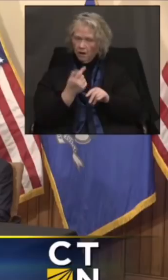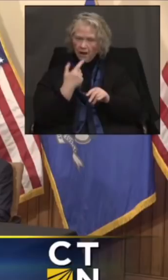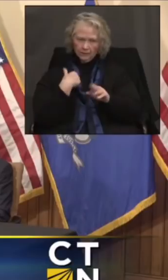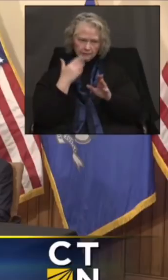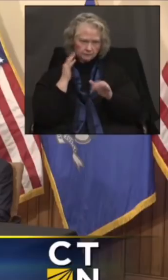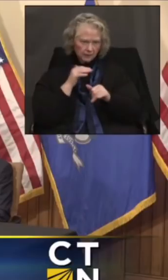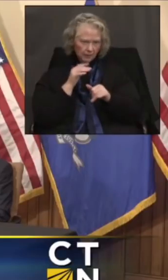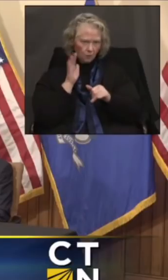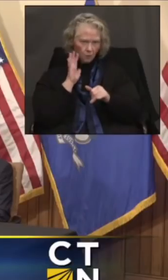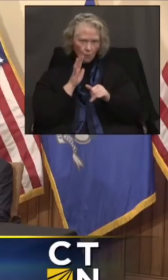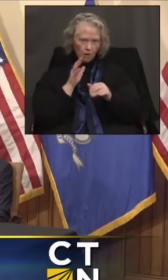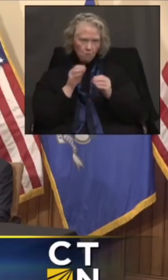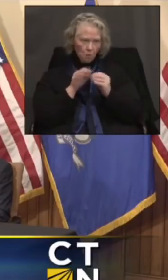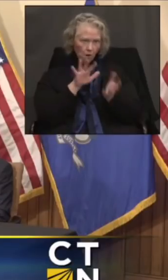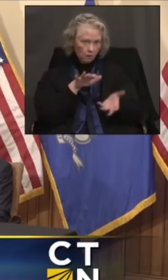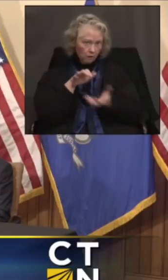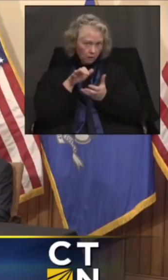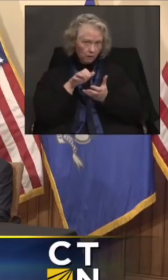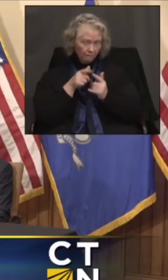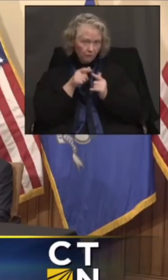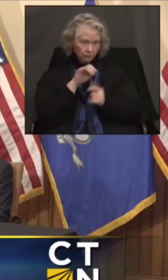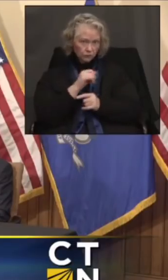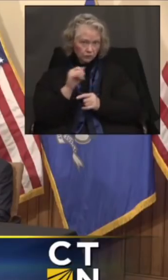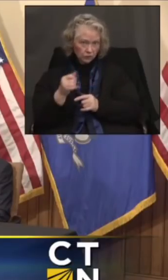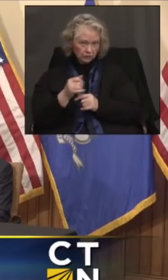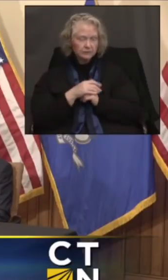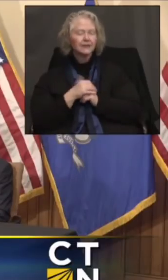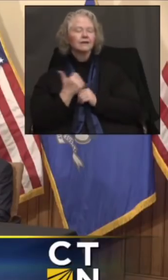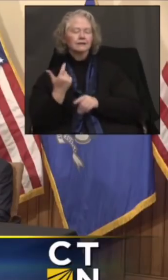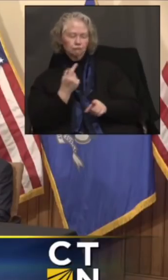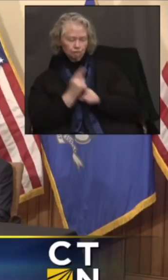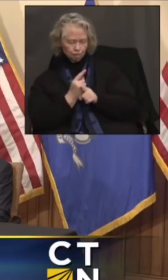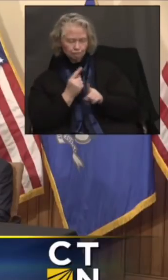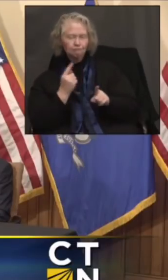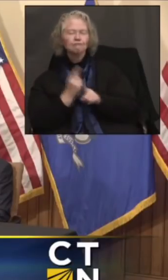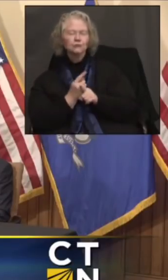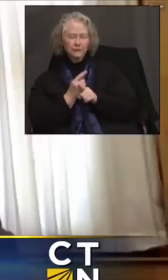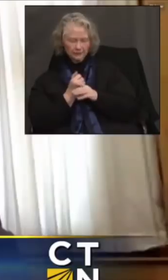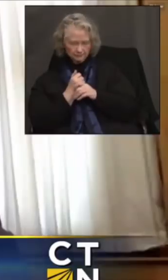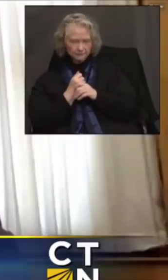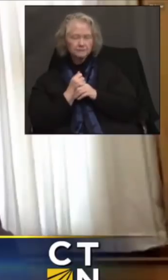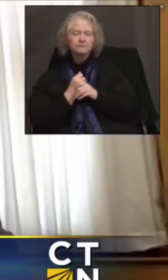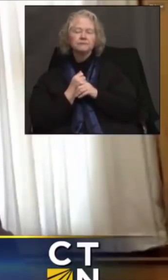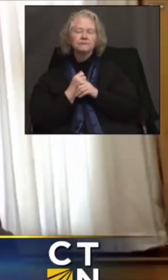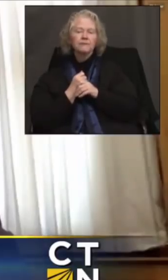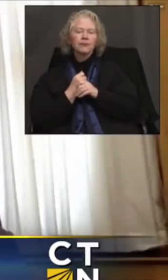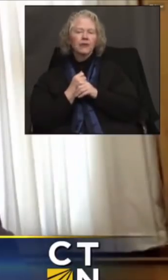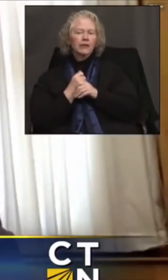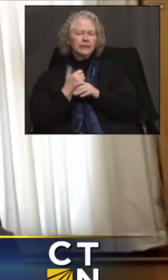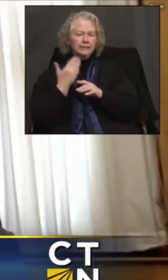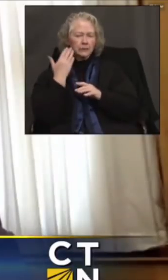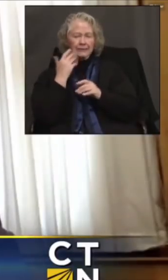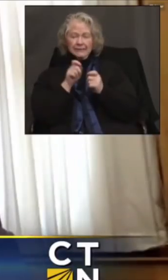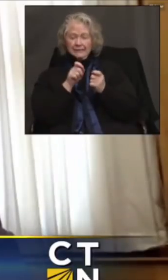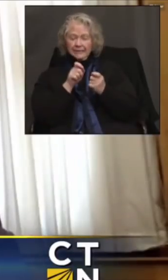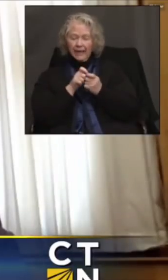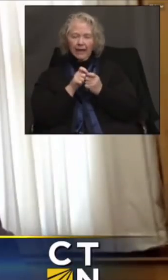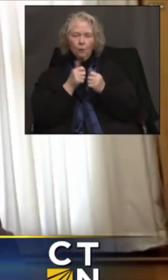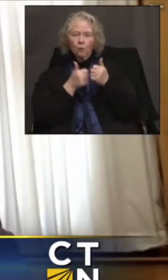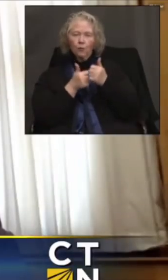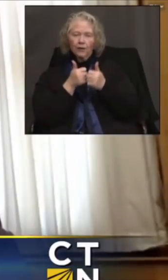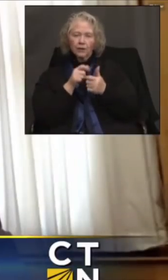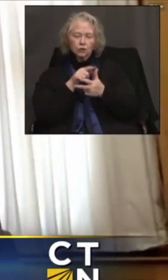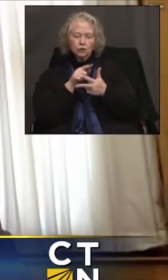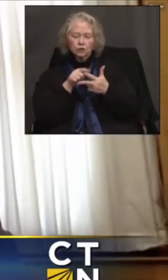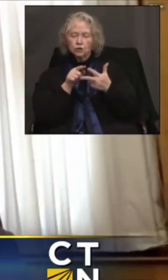we're going to get a lot of that very soon. It is. We don't have the complete breakdown for all of the different